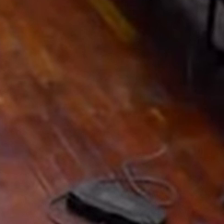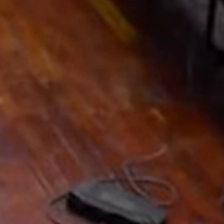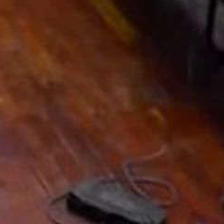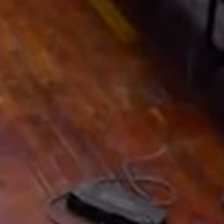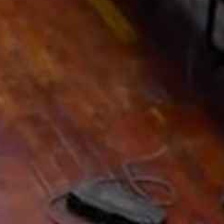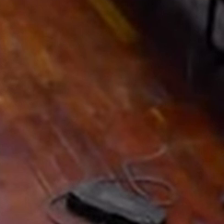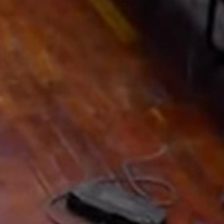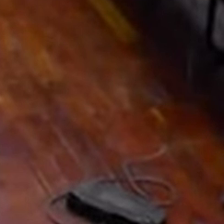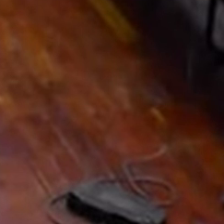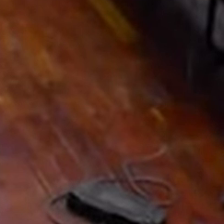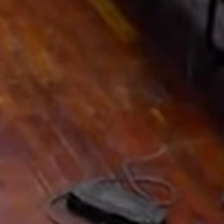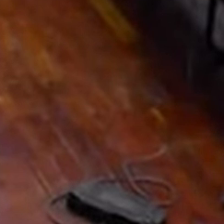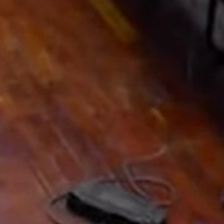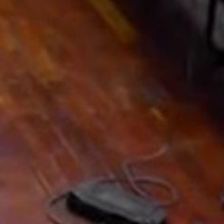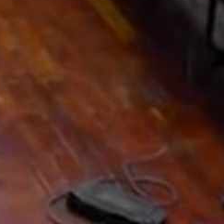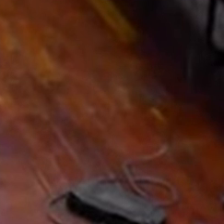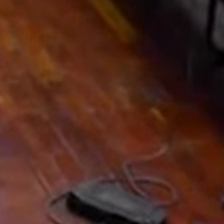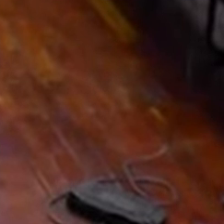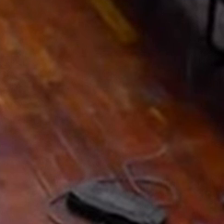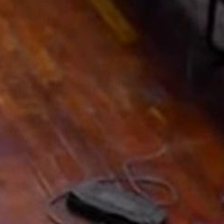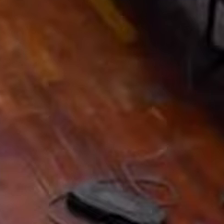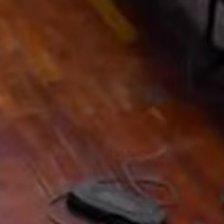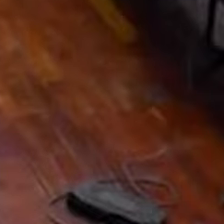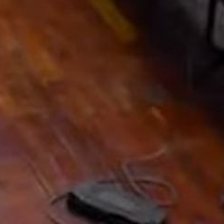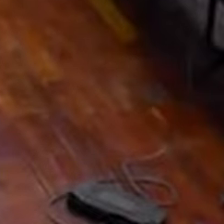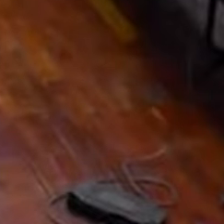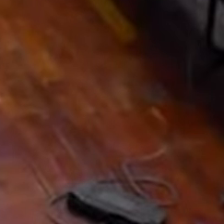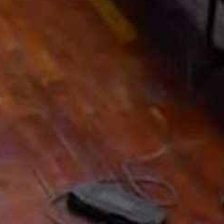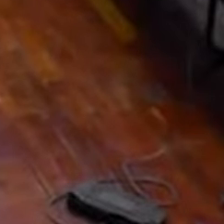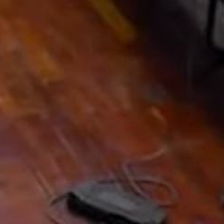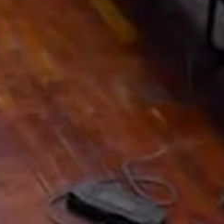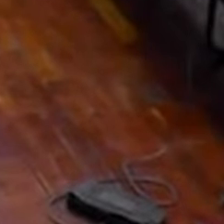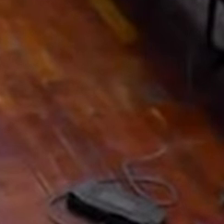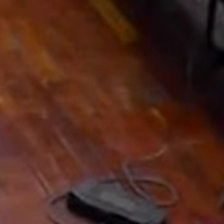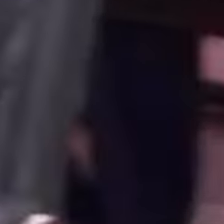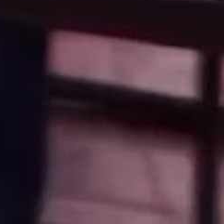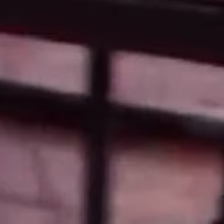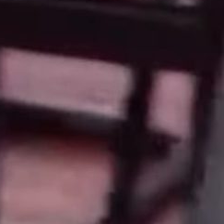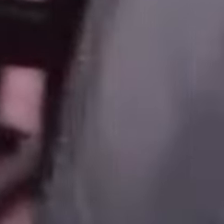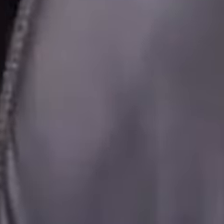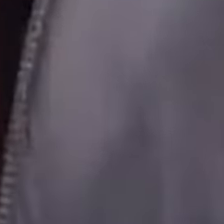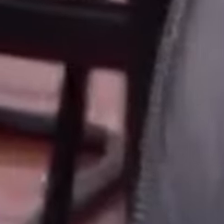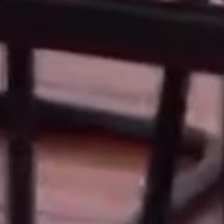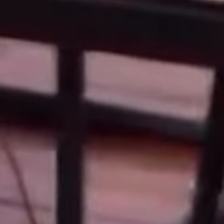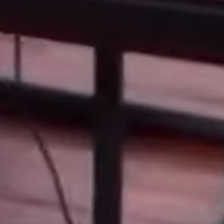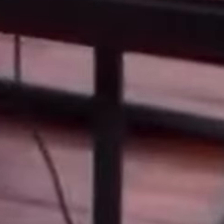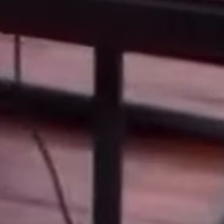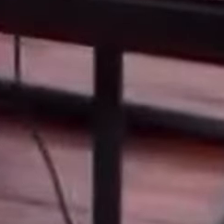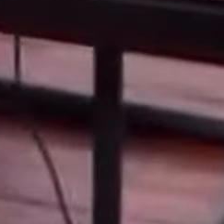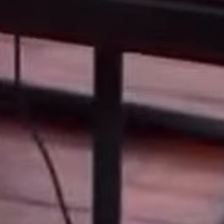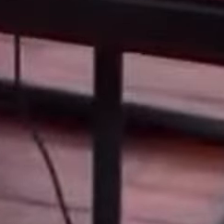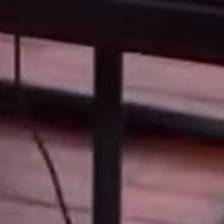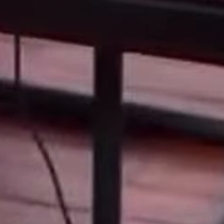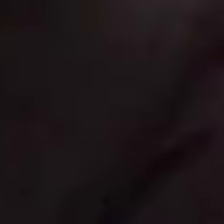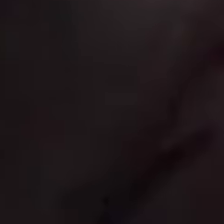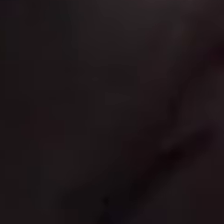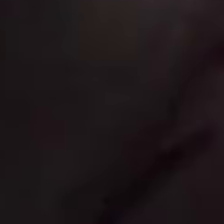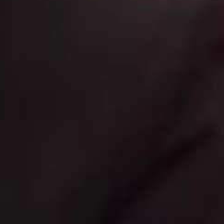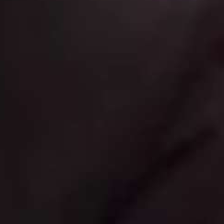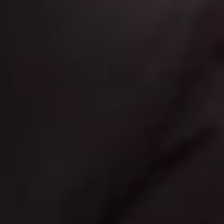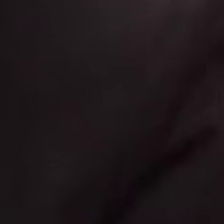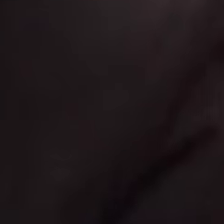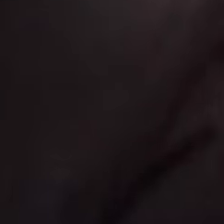Good morning, Chair. Good morning, Honorables. I am Patrick Chabu, Regulations and Compliance Officer, Teaching Council. Okay.